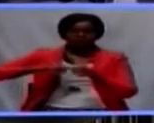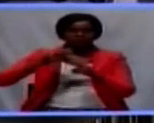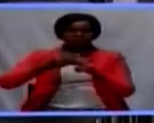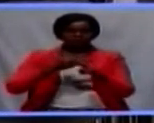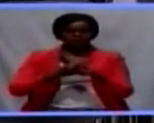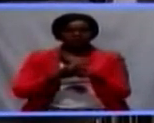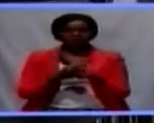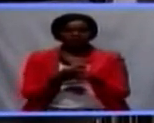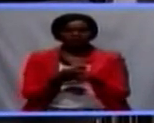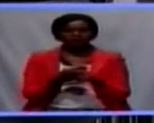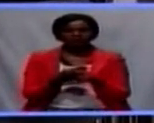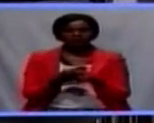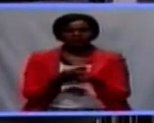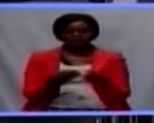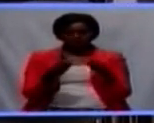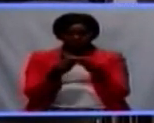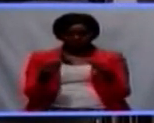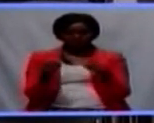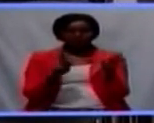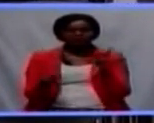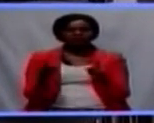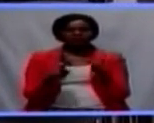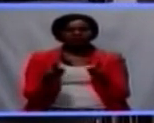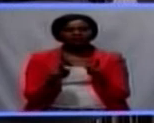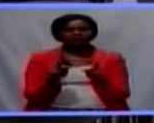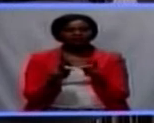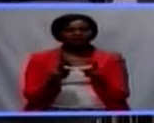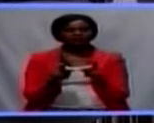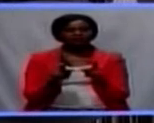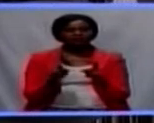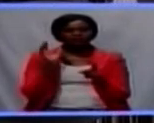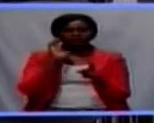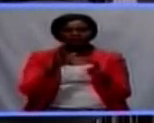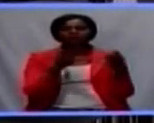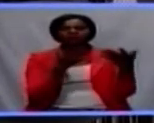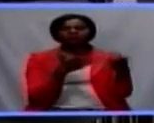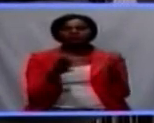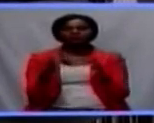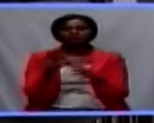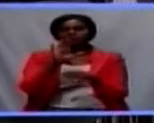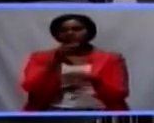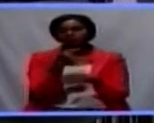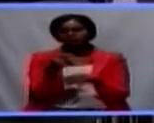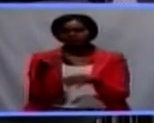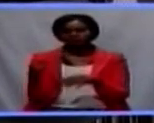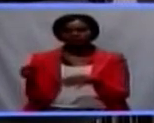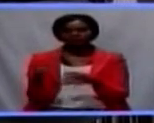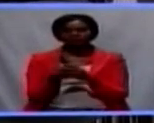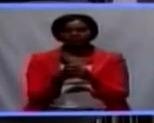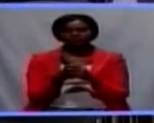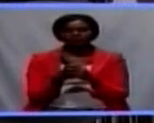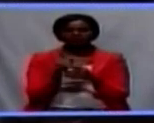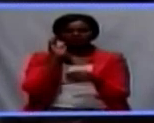that if you smuggle, you lose your goods and